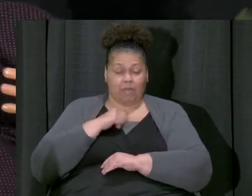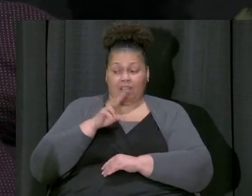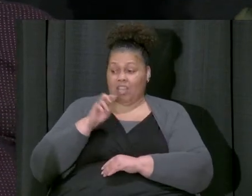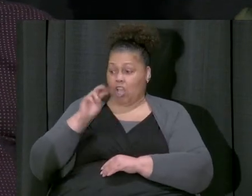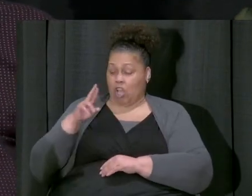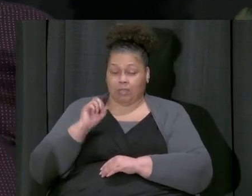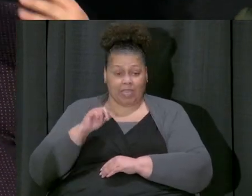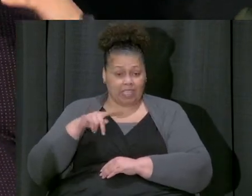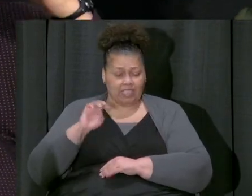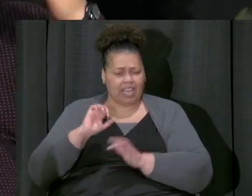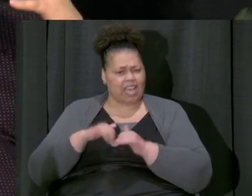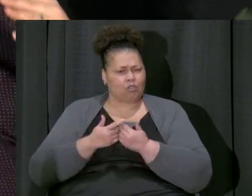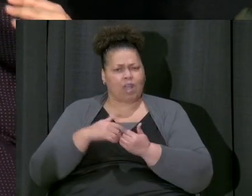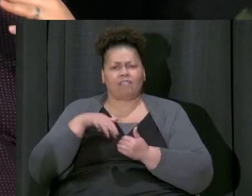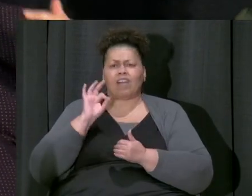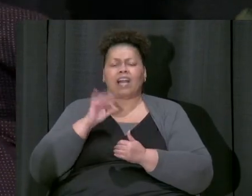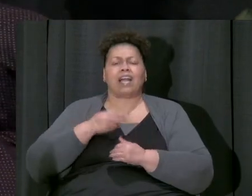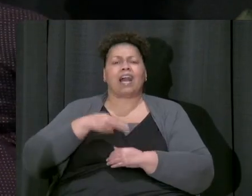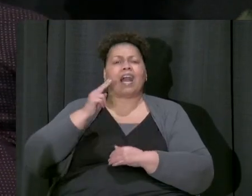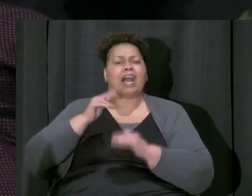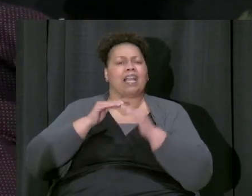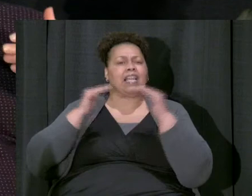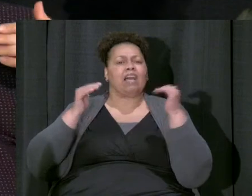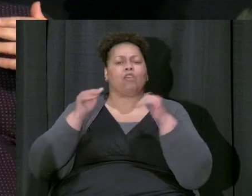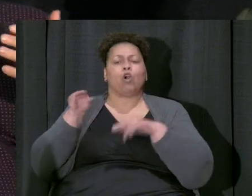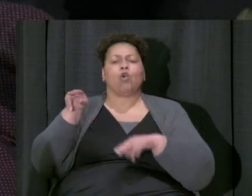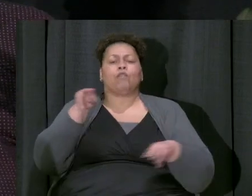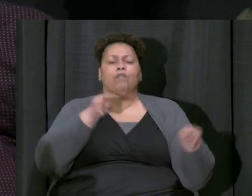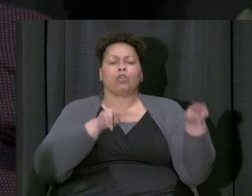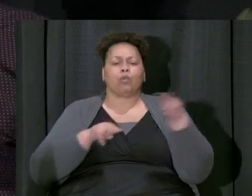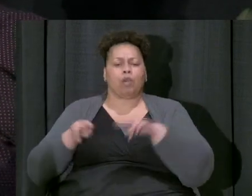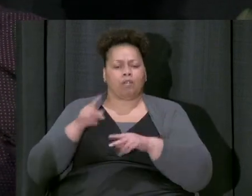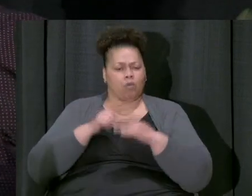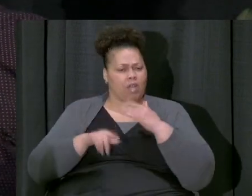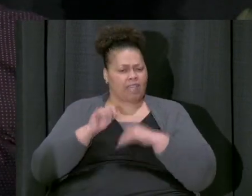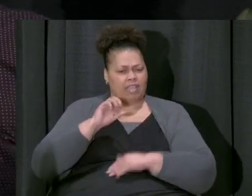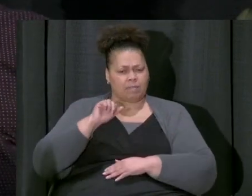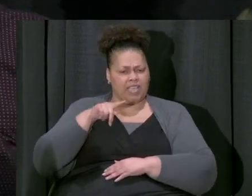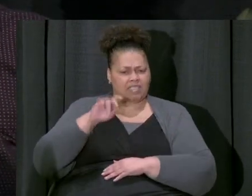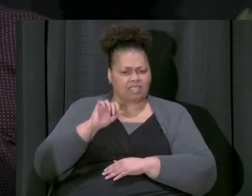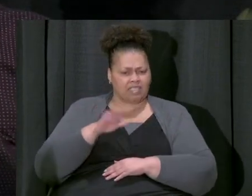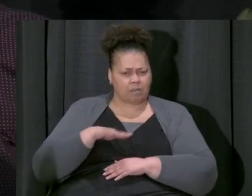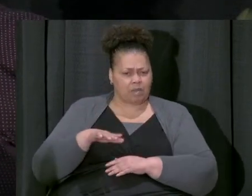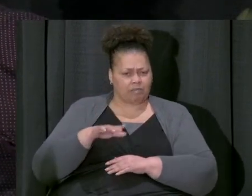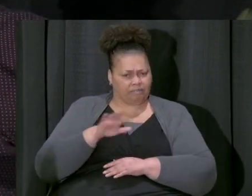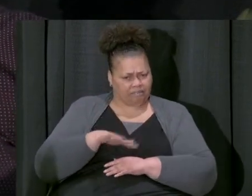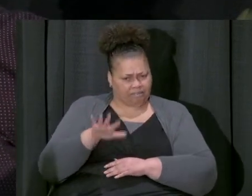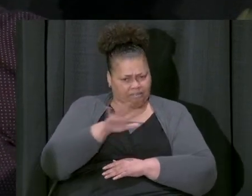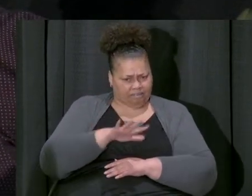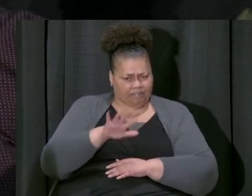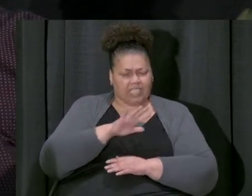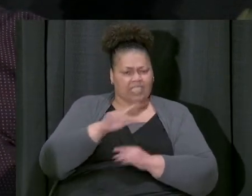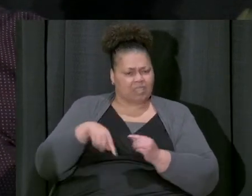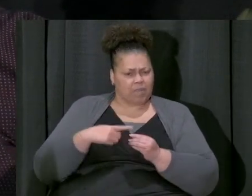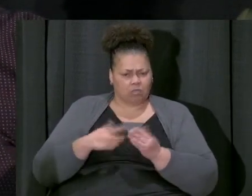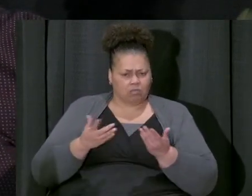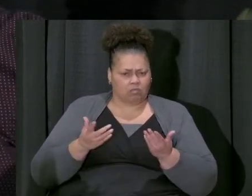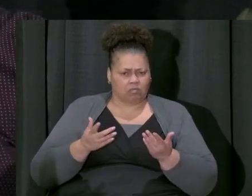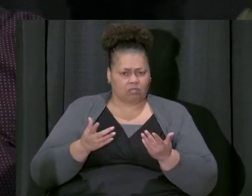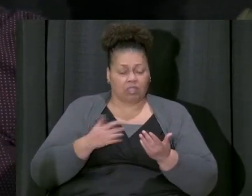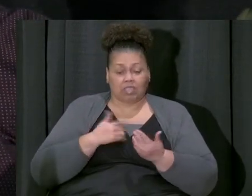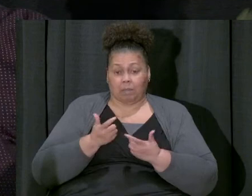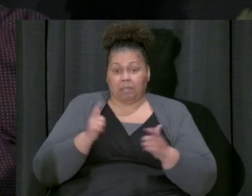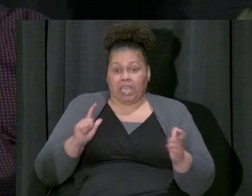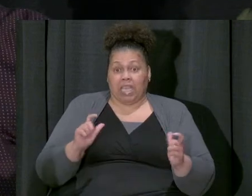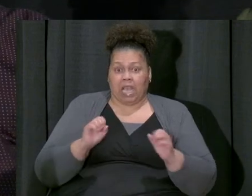how do I find out a high-level overview of what this space is about? And I think there is a huge opportunity for AI